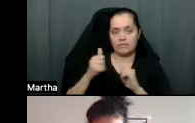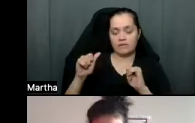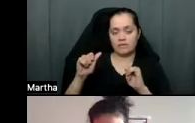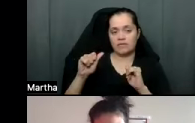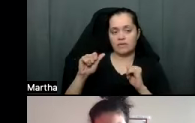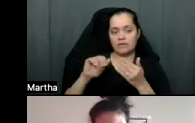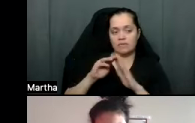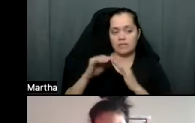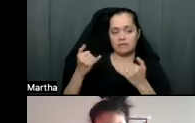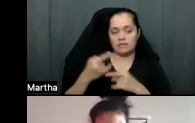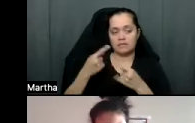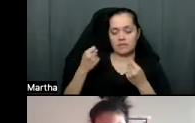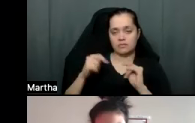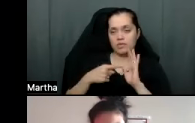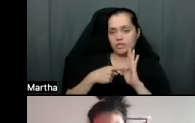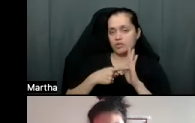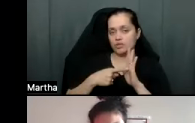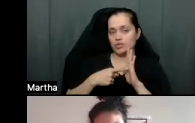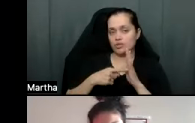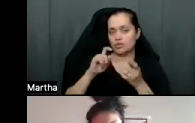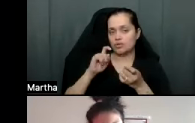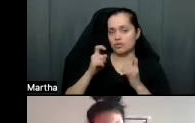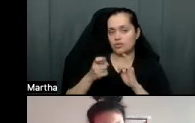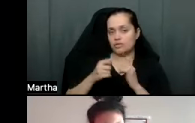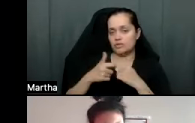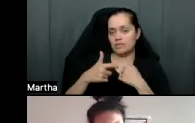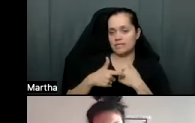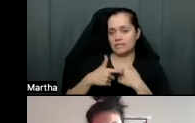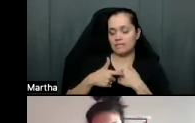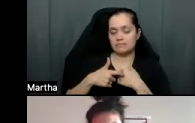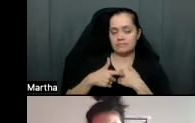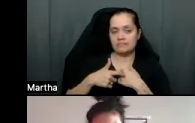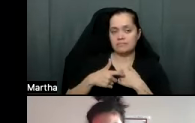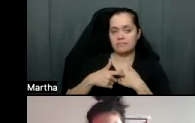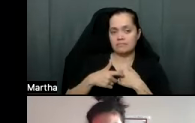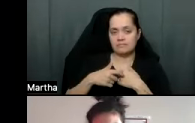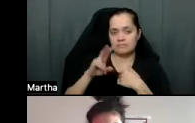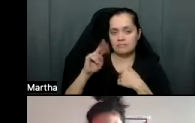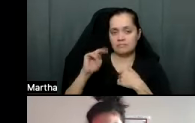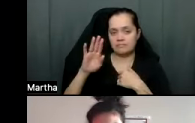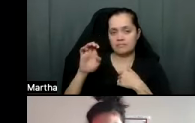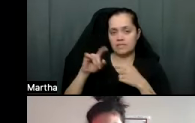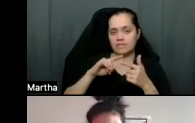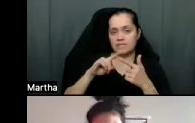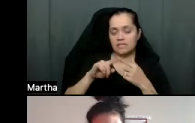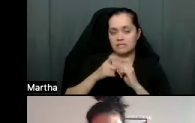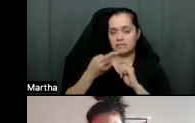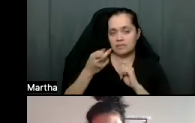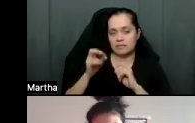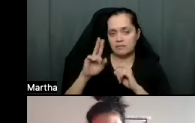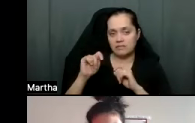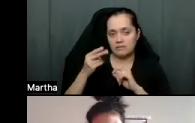you change over time. Vance and then modified by Hartshorne came up with